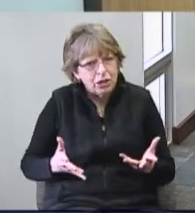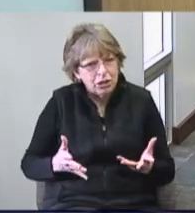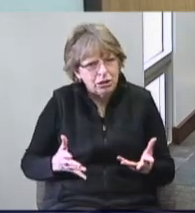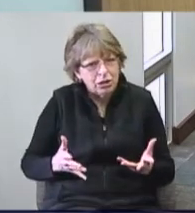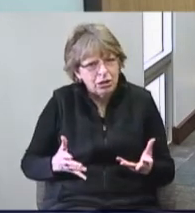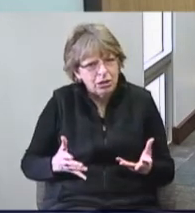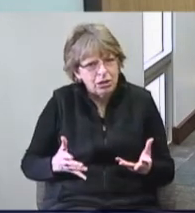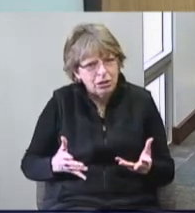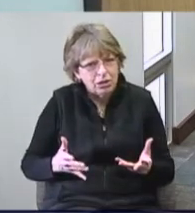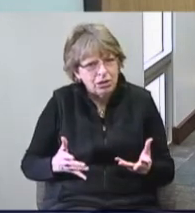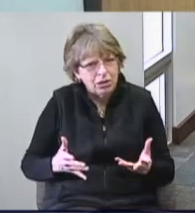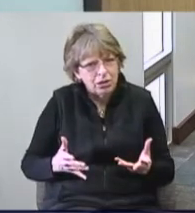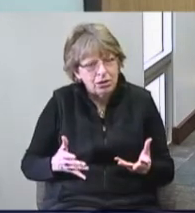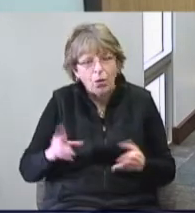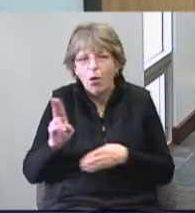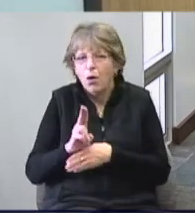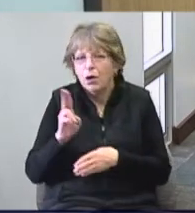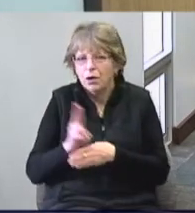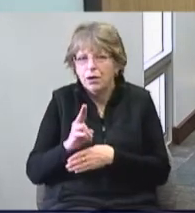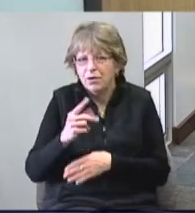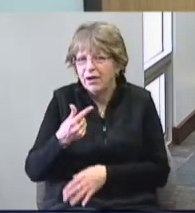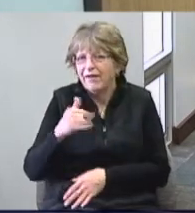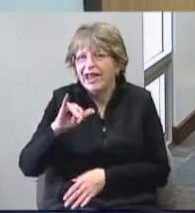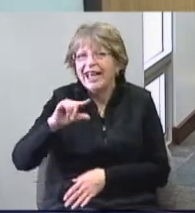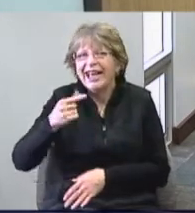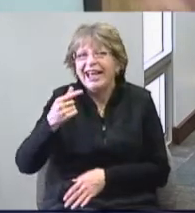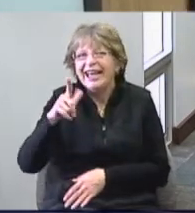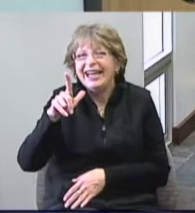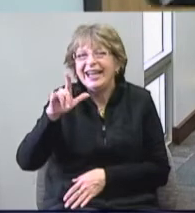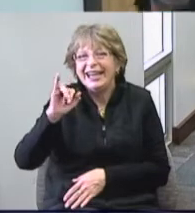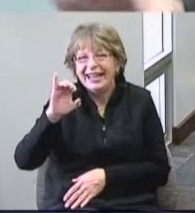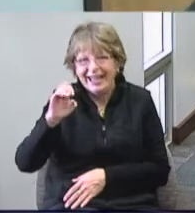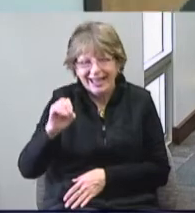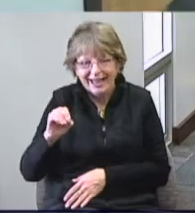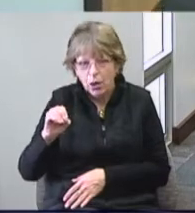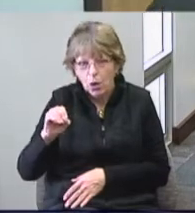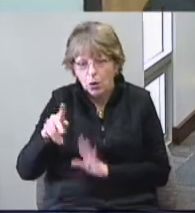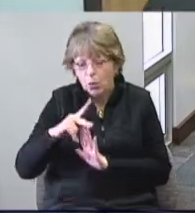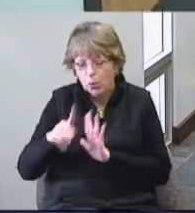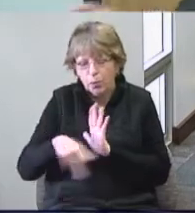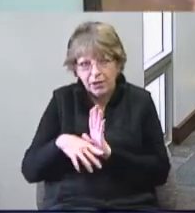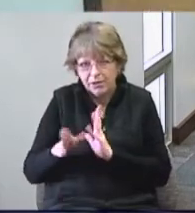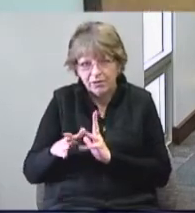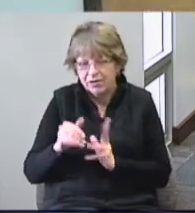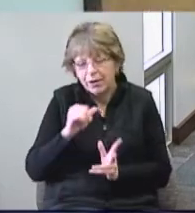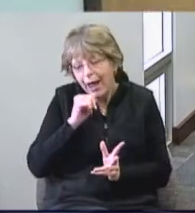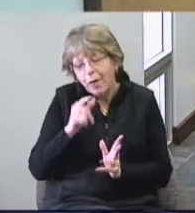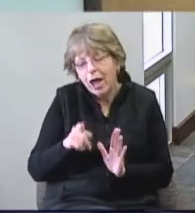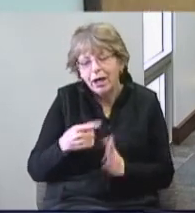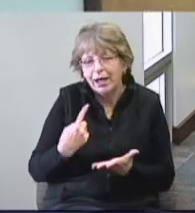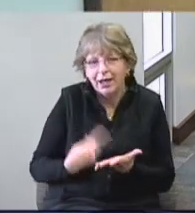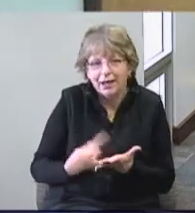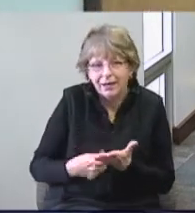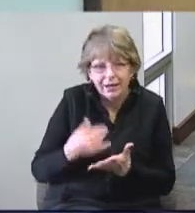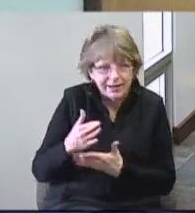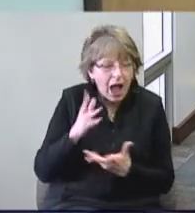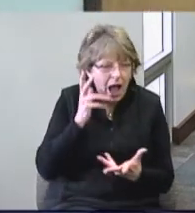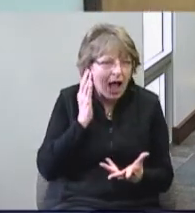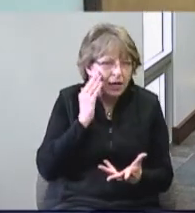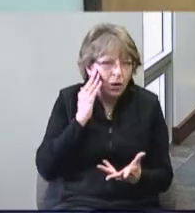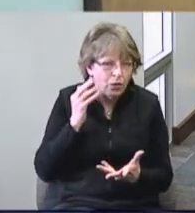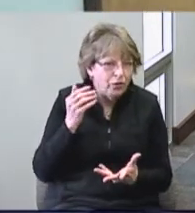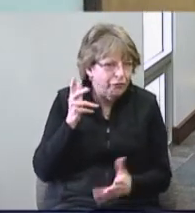the Giglio principles. Now, I'm not going to go over the Giglio principles before. I know you've heard it before,